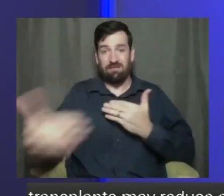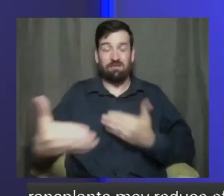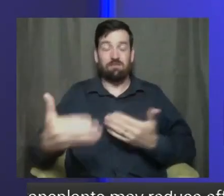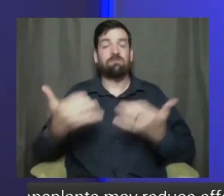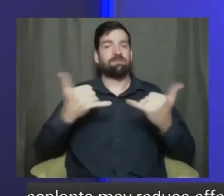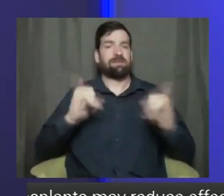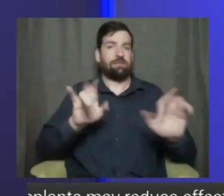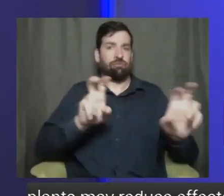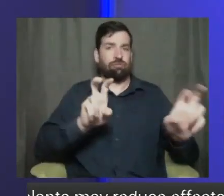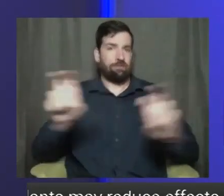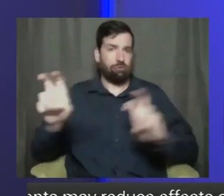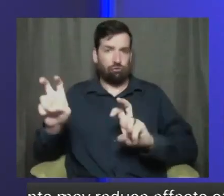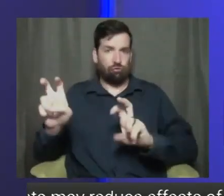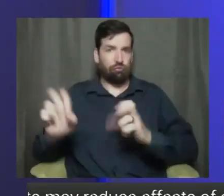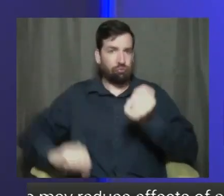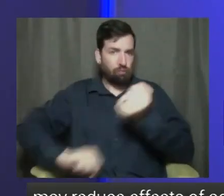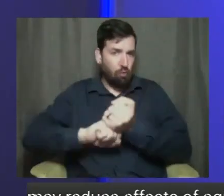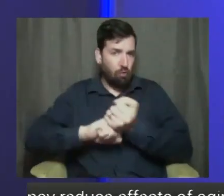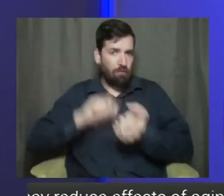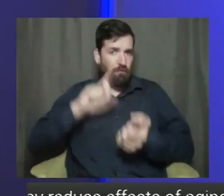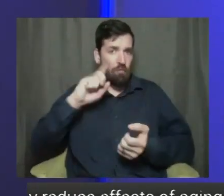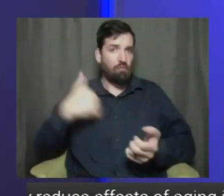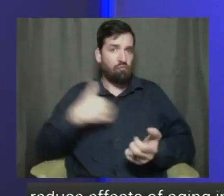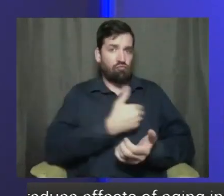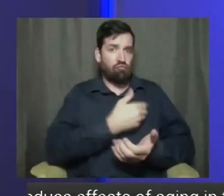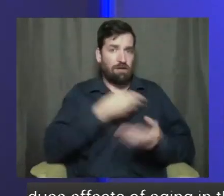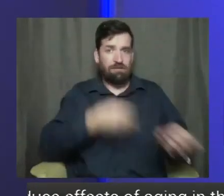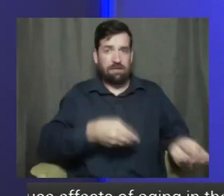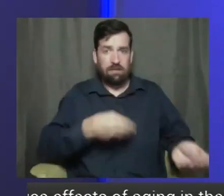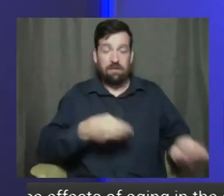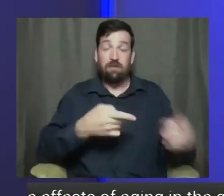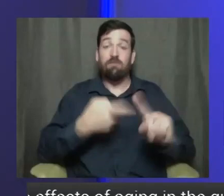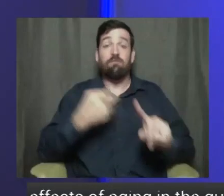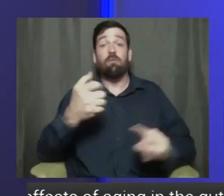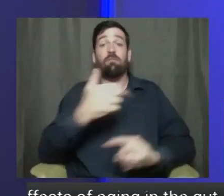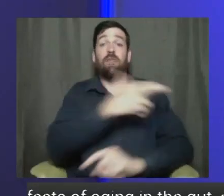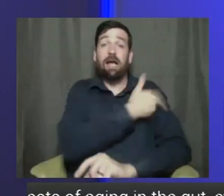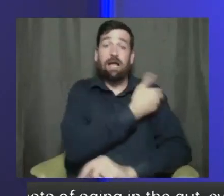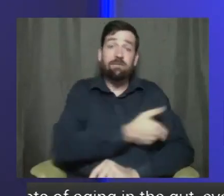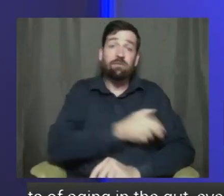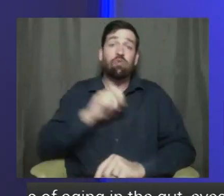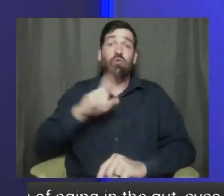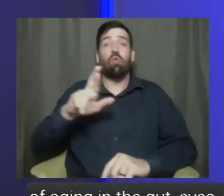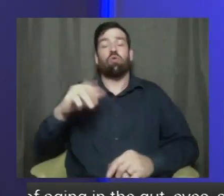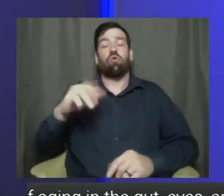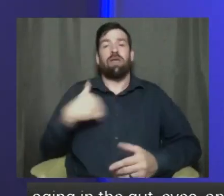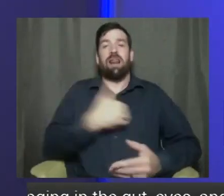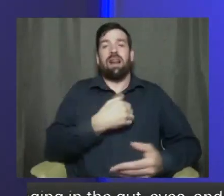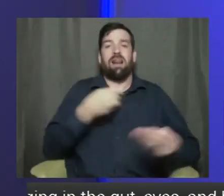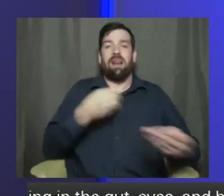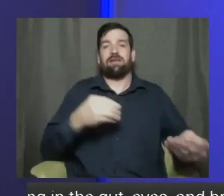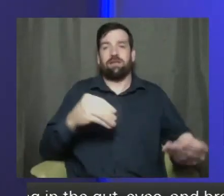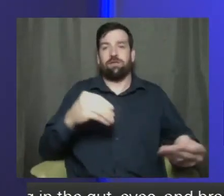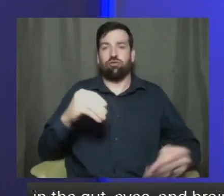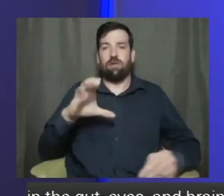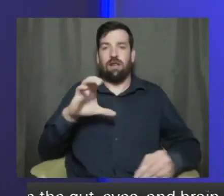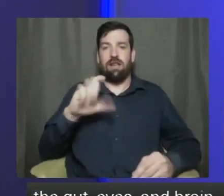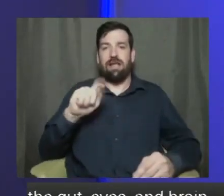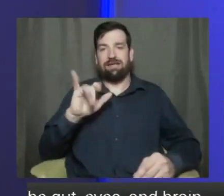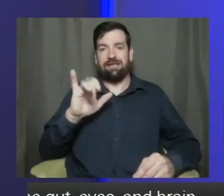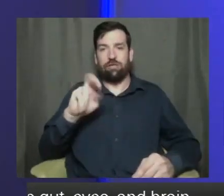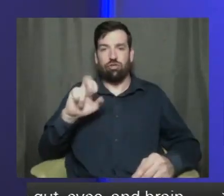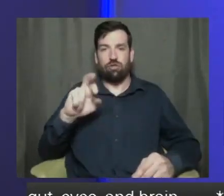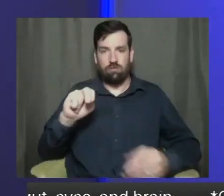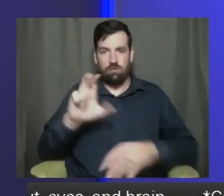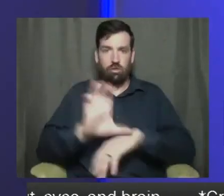getting support in breastfeeding, and the support from the hospital or the lactation consultants within the hospital to help these women breastfeed if